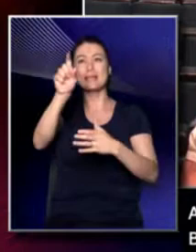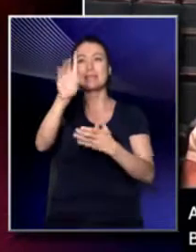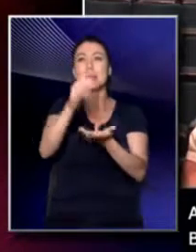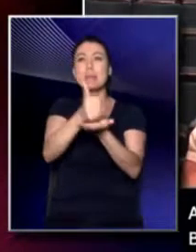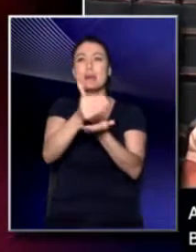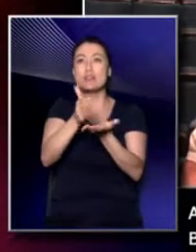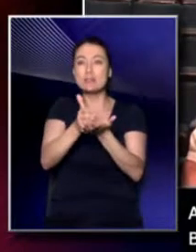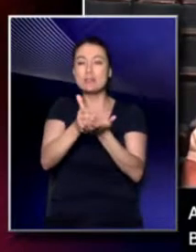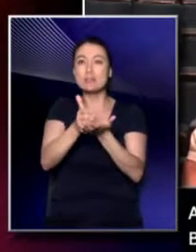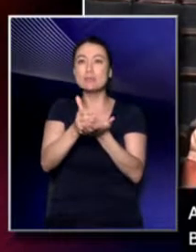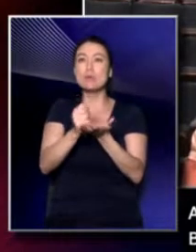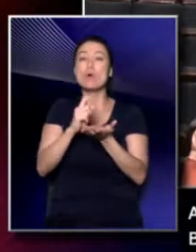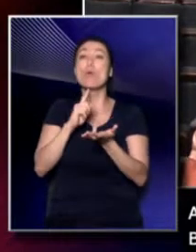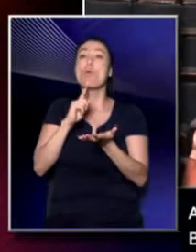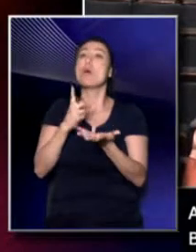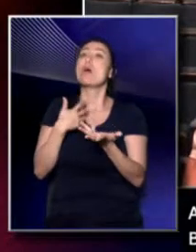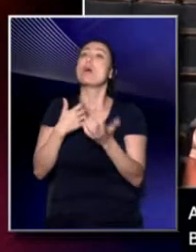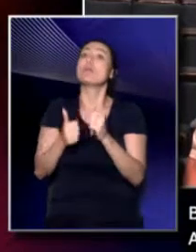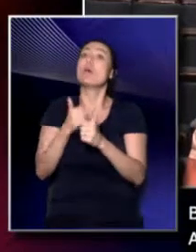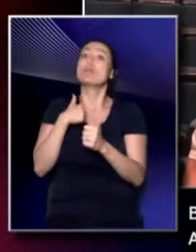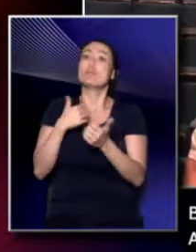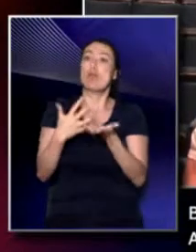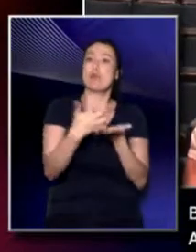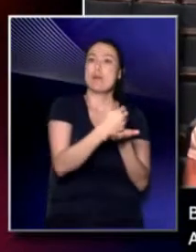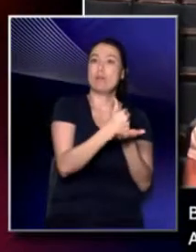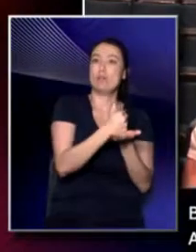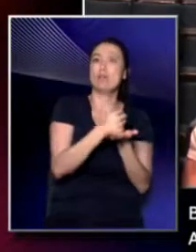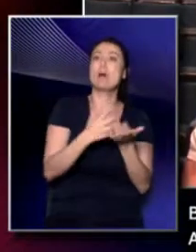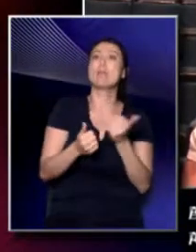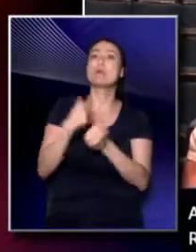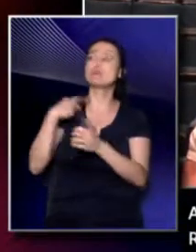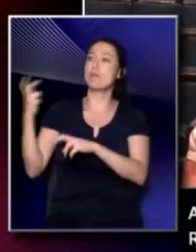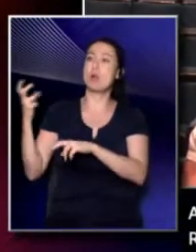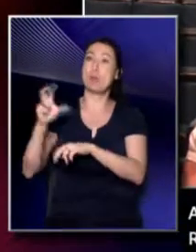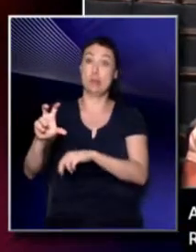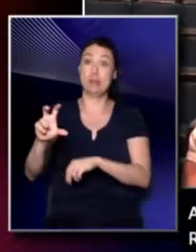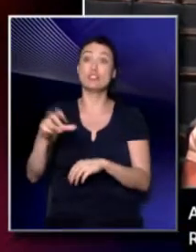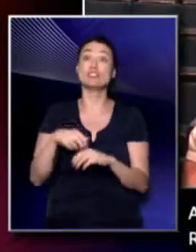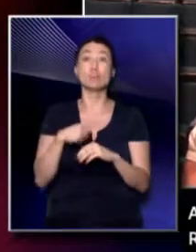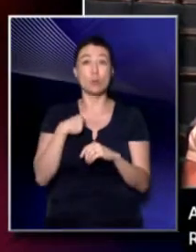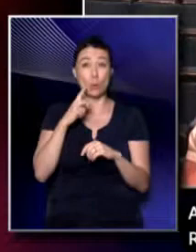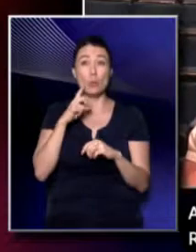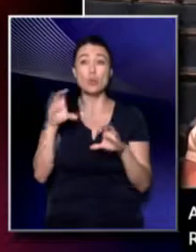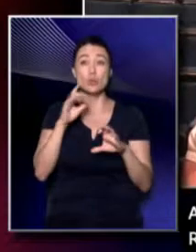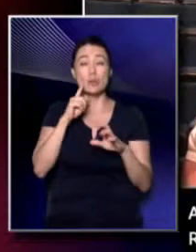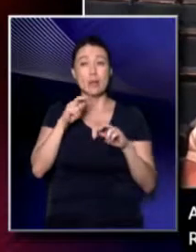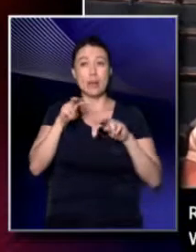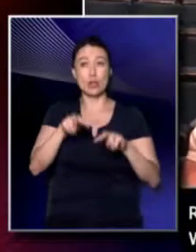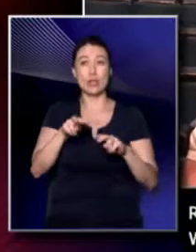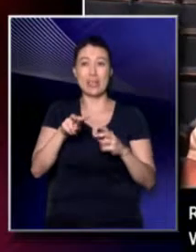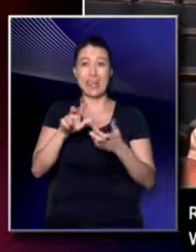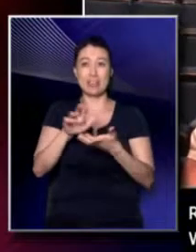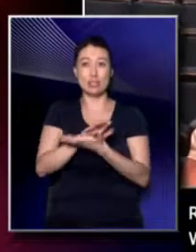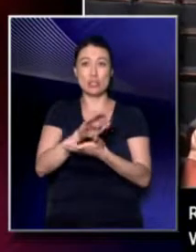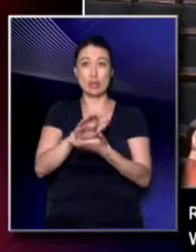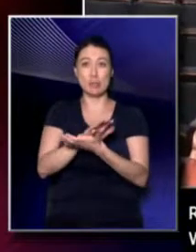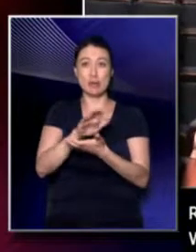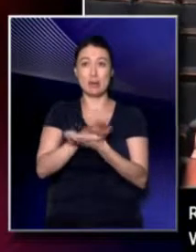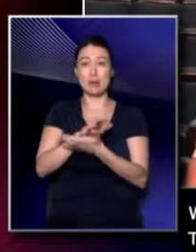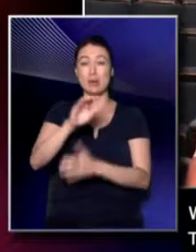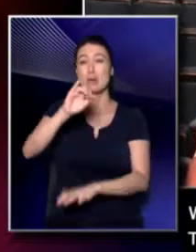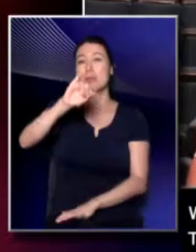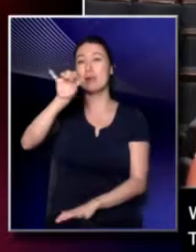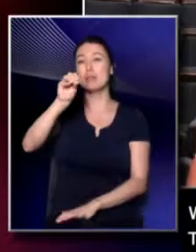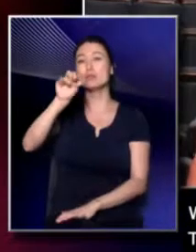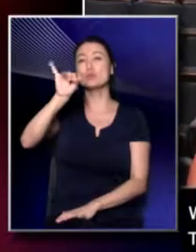major sources of revenues and appropriations. We will do this by looking at the document prepared by the Joint Legislative